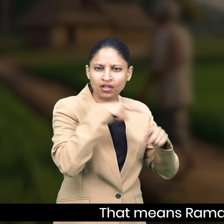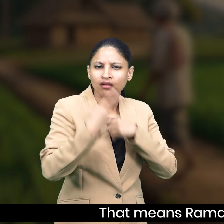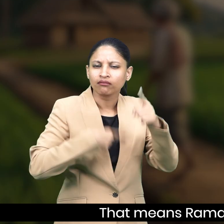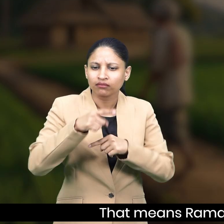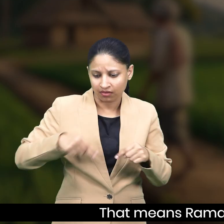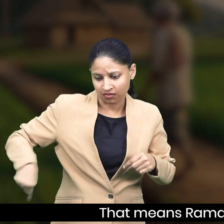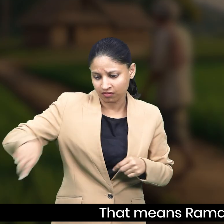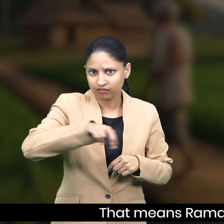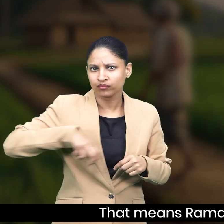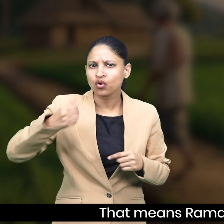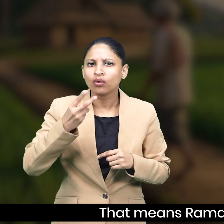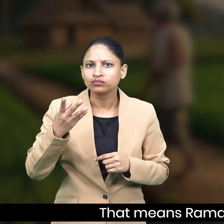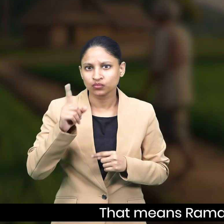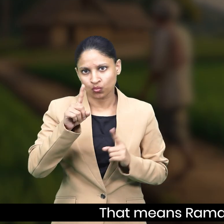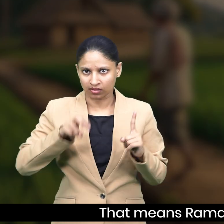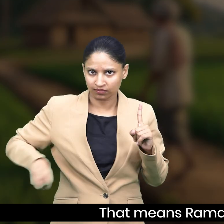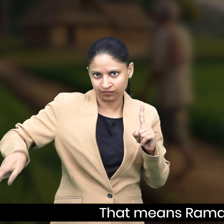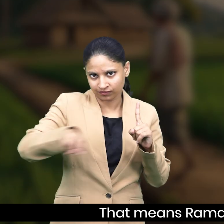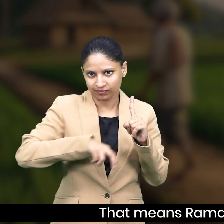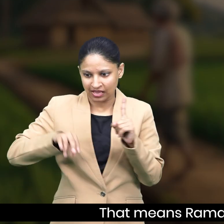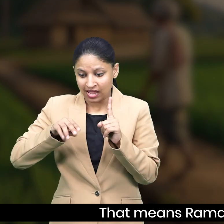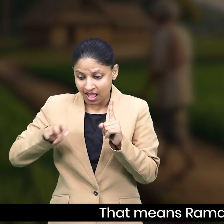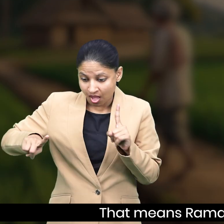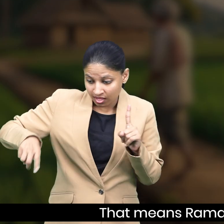walks 60 meters in 1 round.